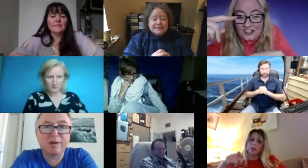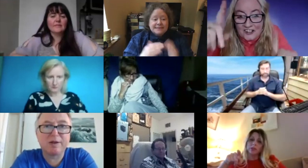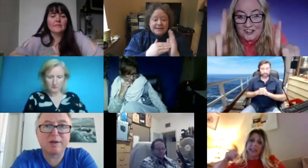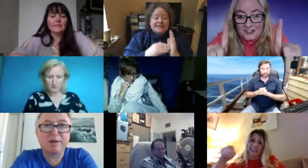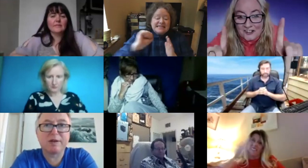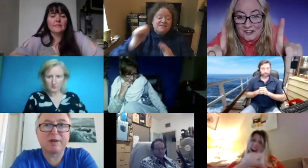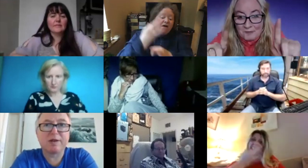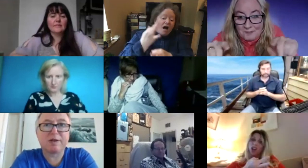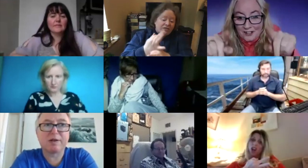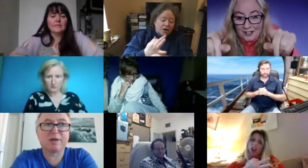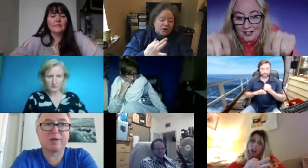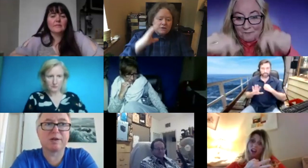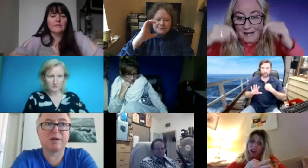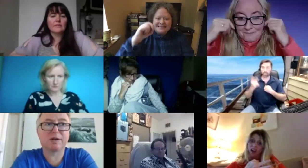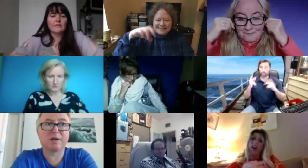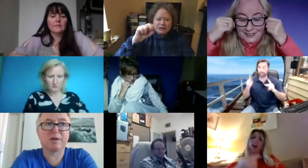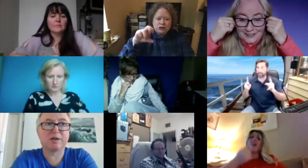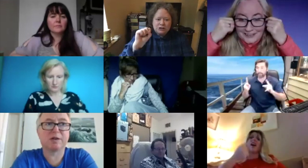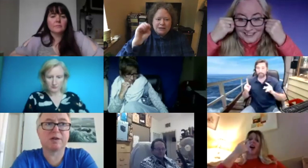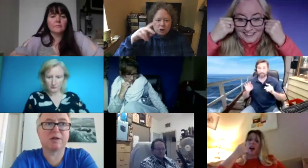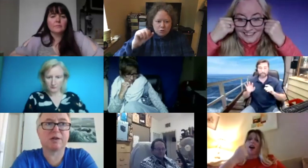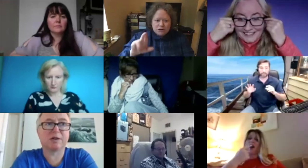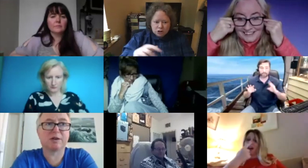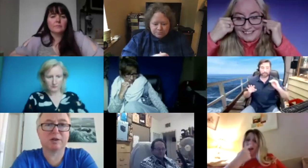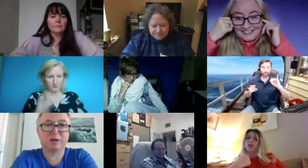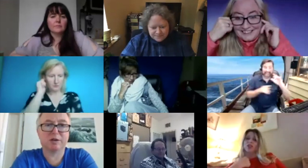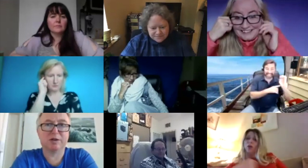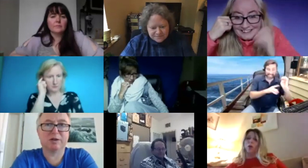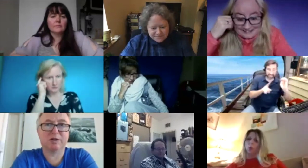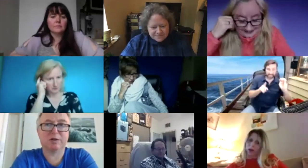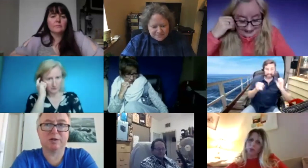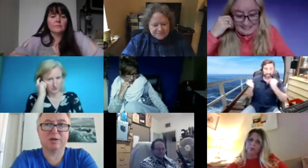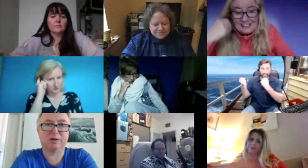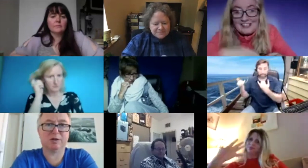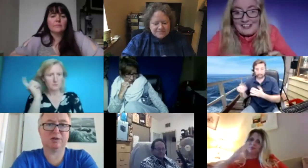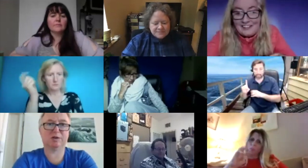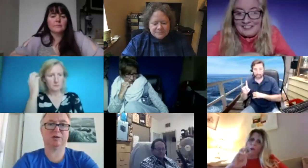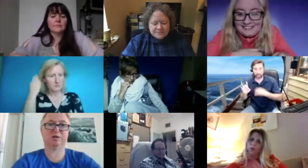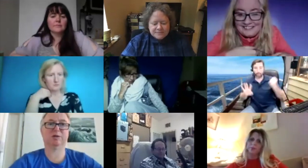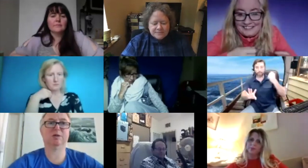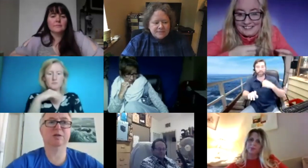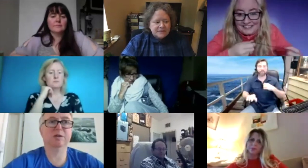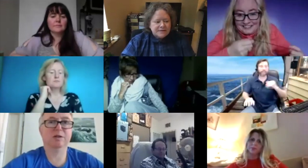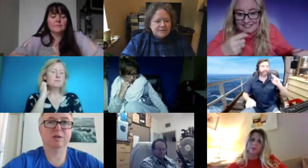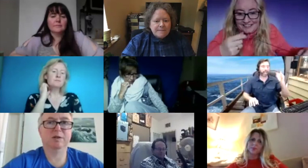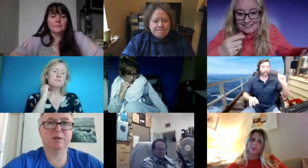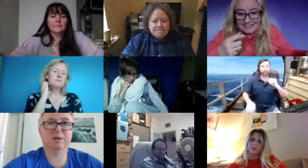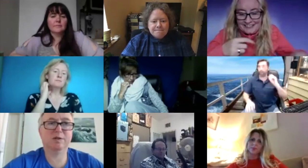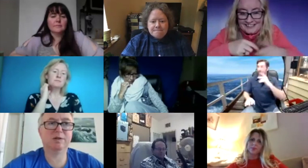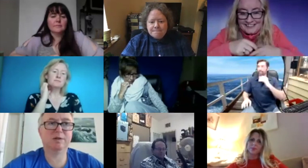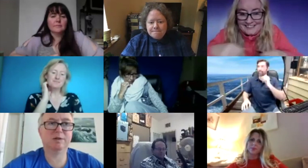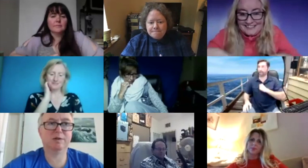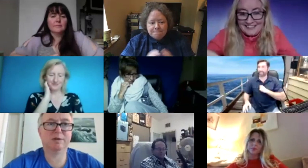So there's two people. Andrea, hold. Maggie's asking a question in Irish Sign Language. okay, Sorry, I didn't see her.